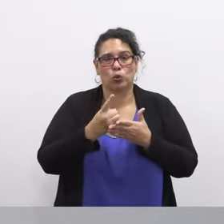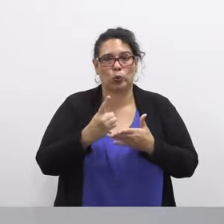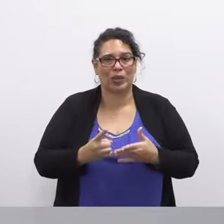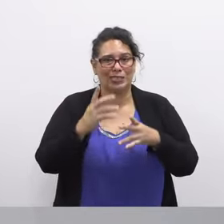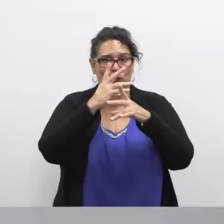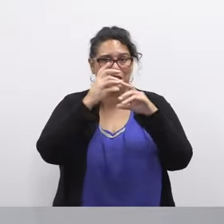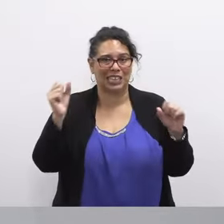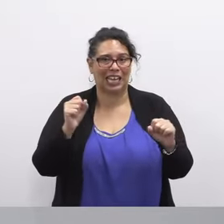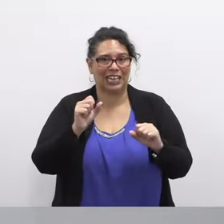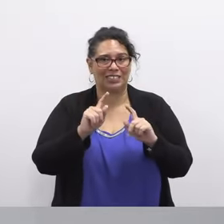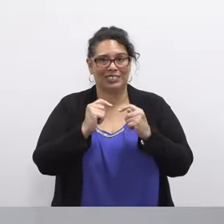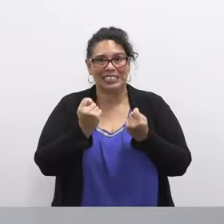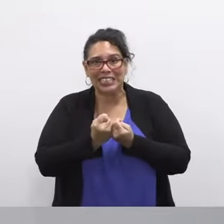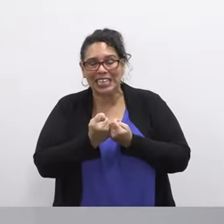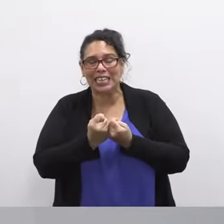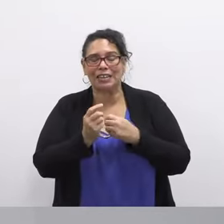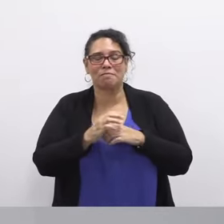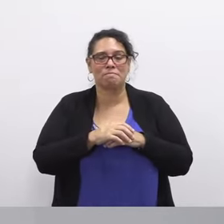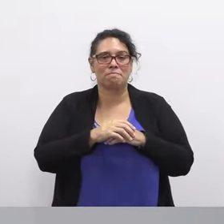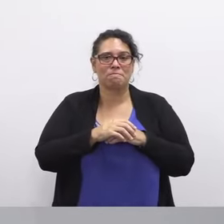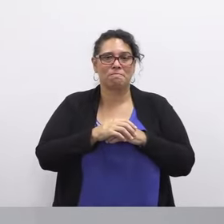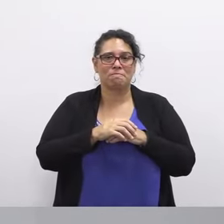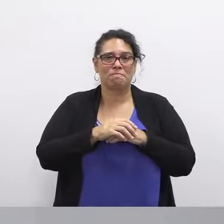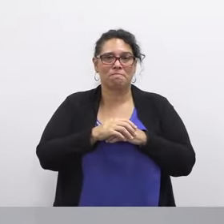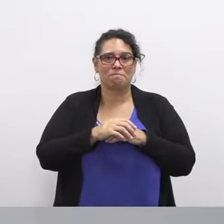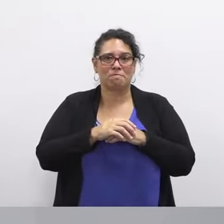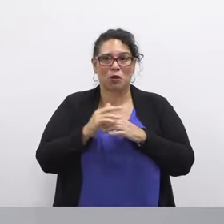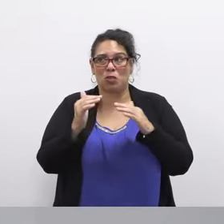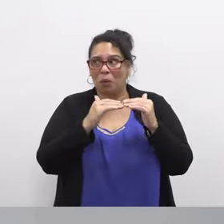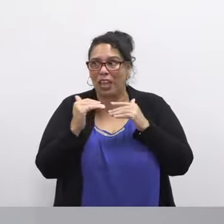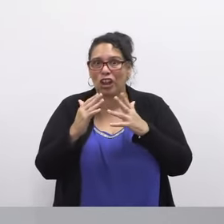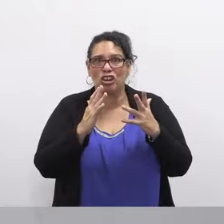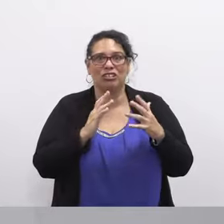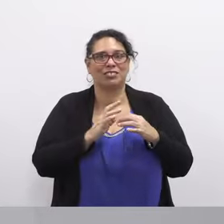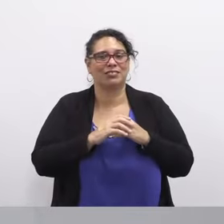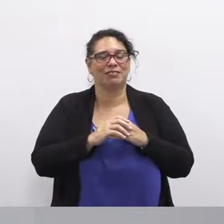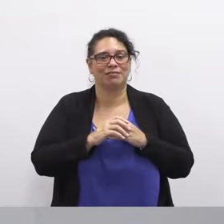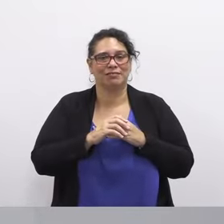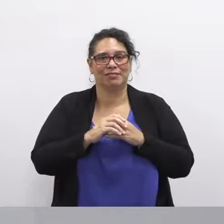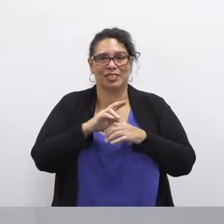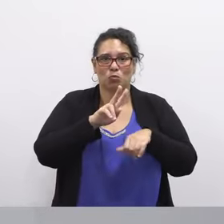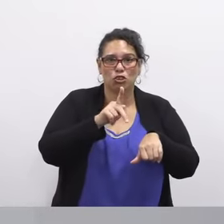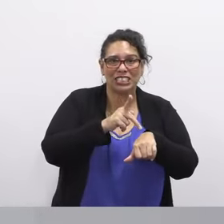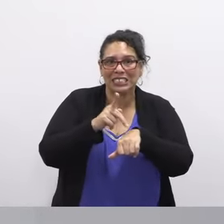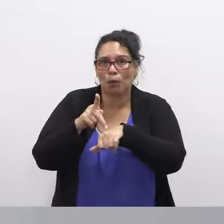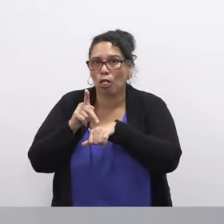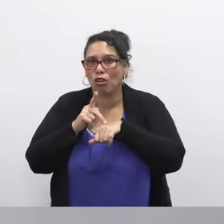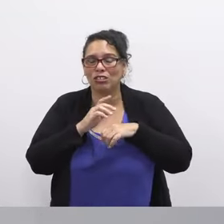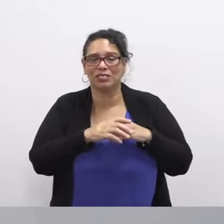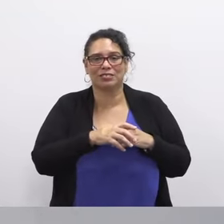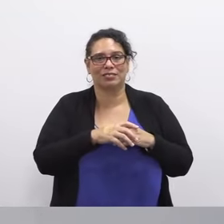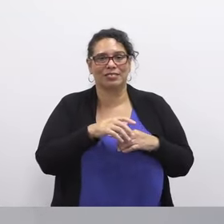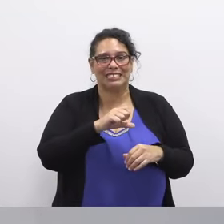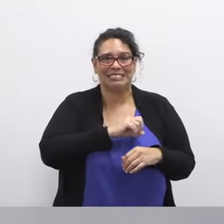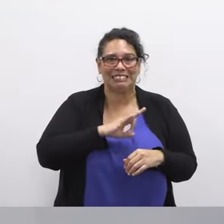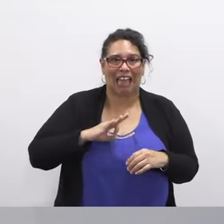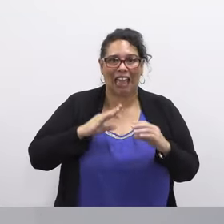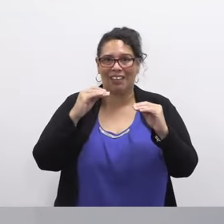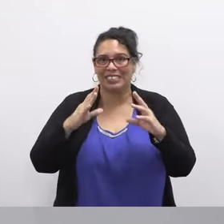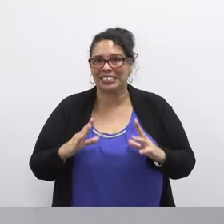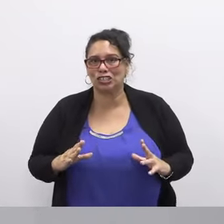executive team, amongst ourselves here, with our principals, with our teachers, with our staff, and it has been a